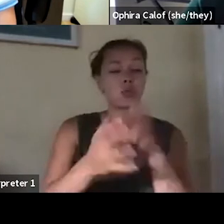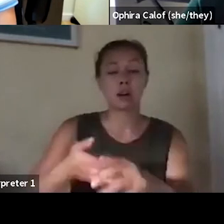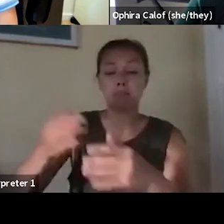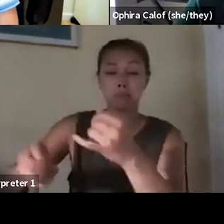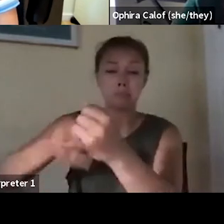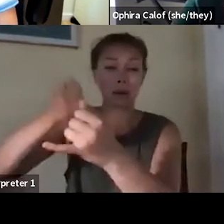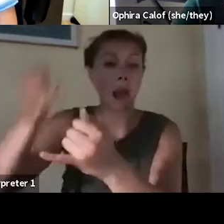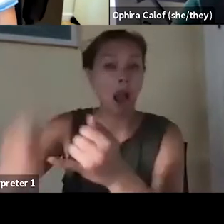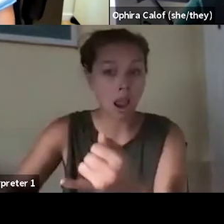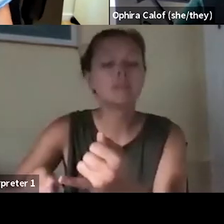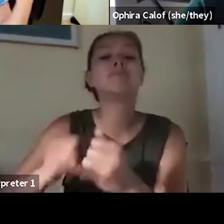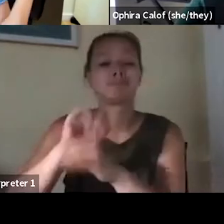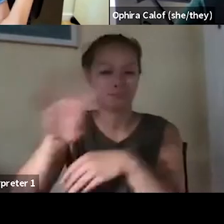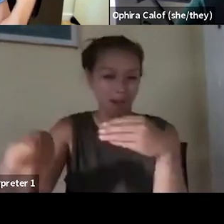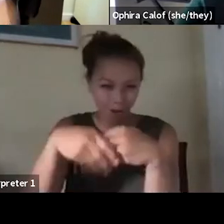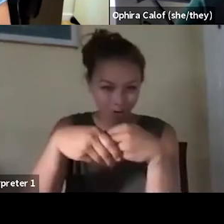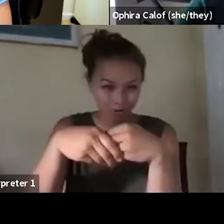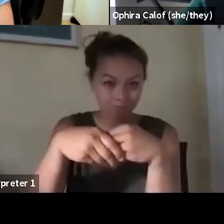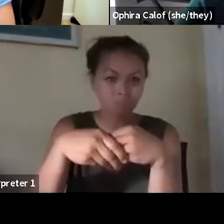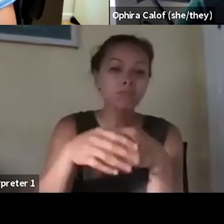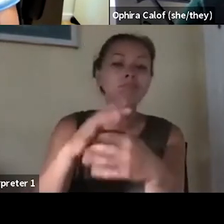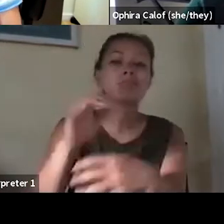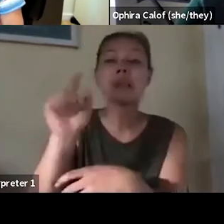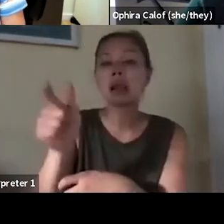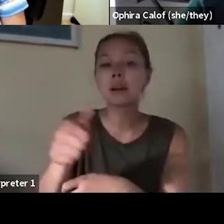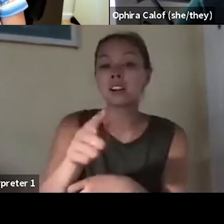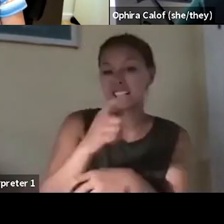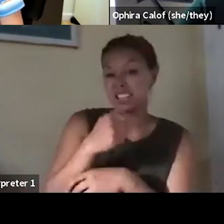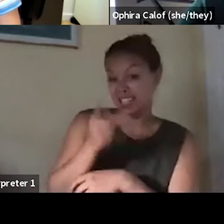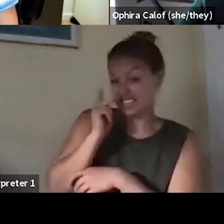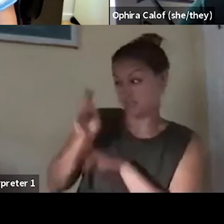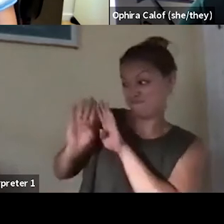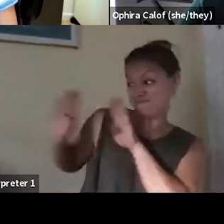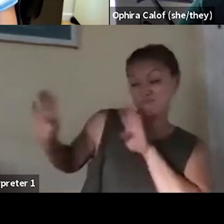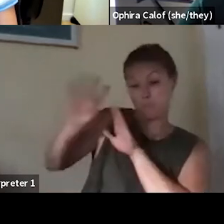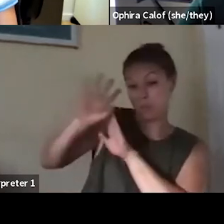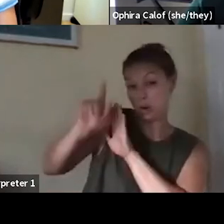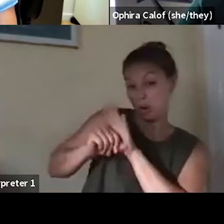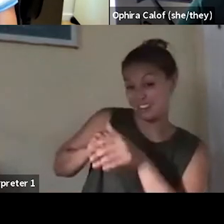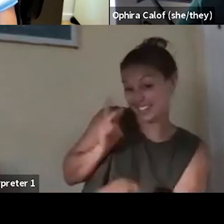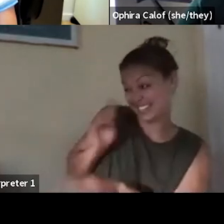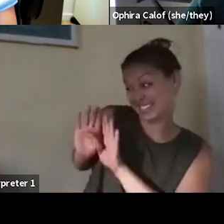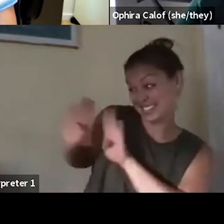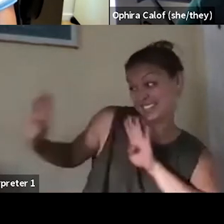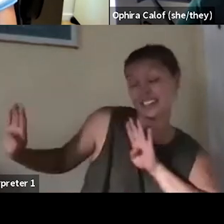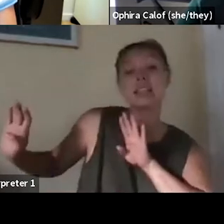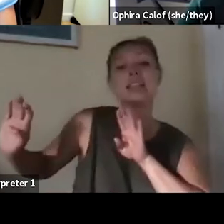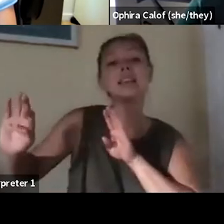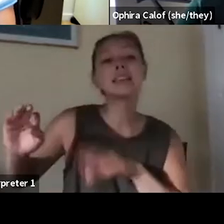daughter, Nia, who is 8 years old. She's behind me in that photo. And in every episode, essentially,